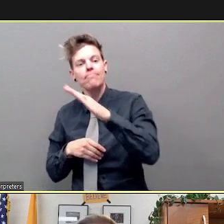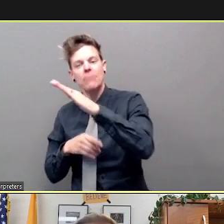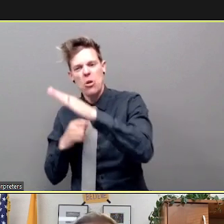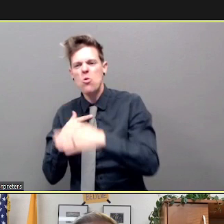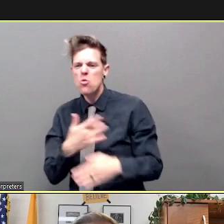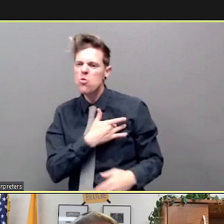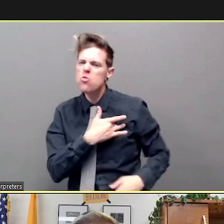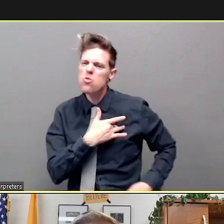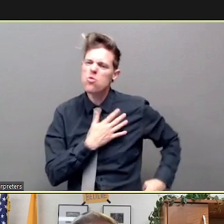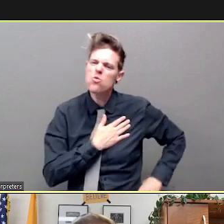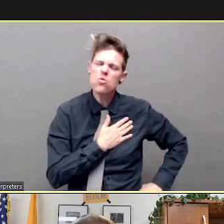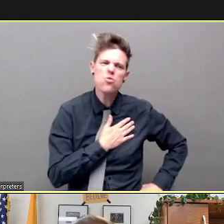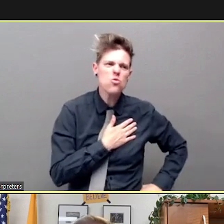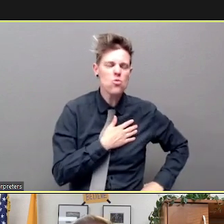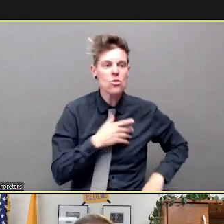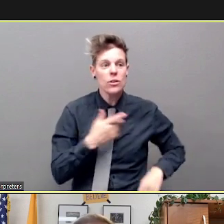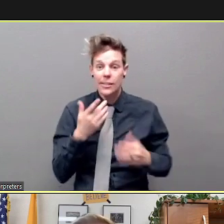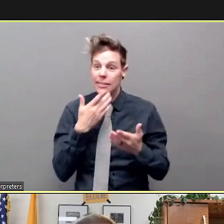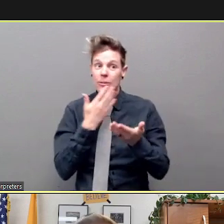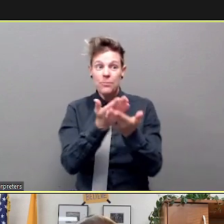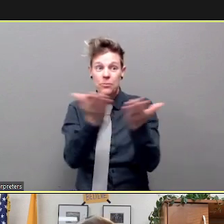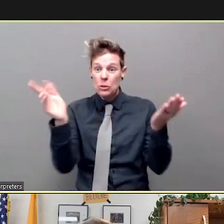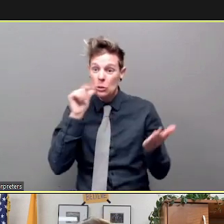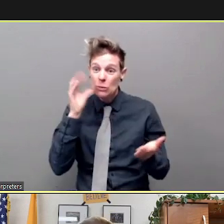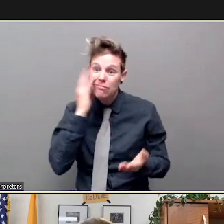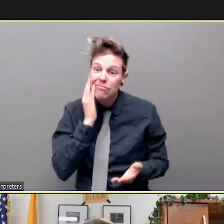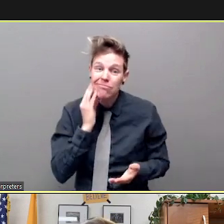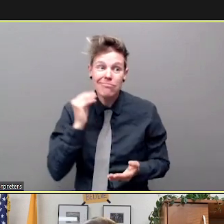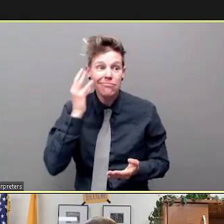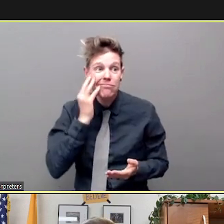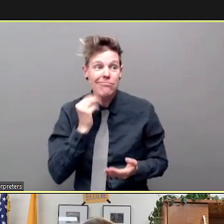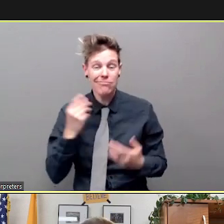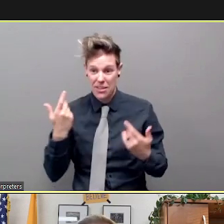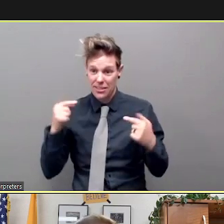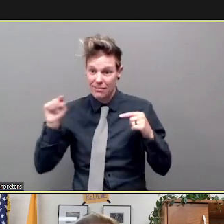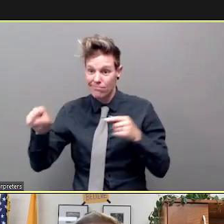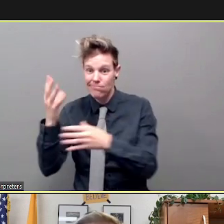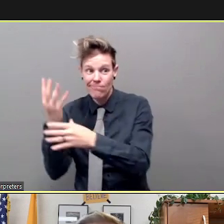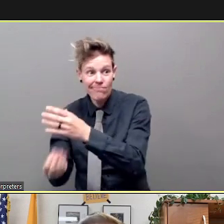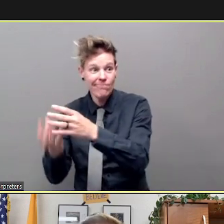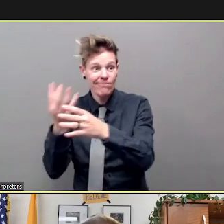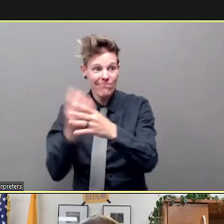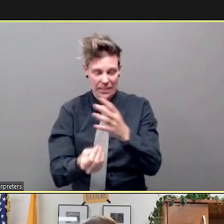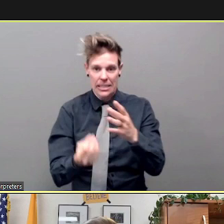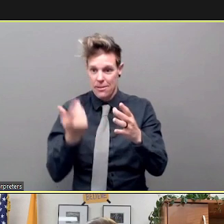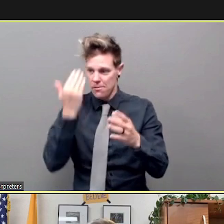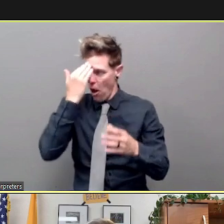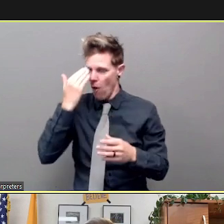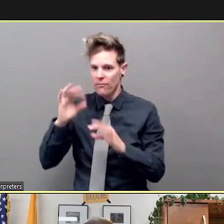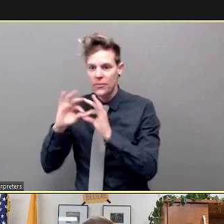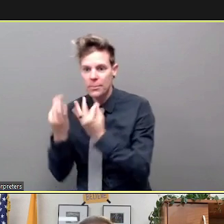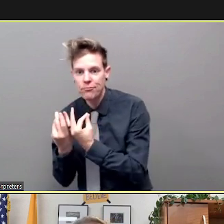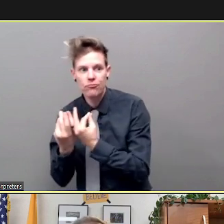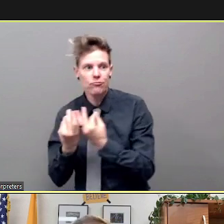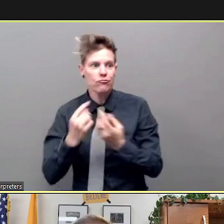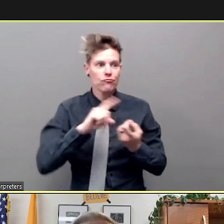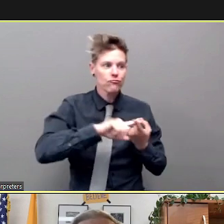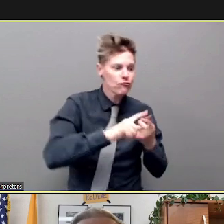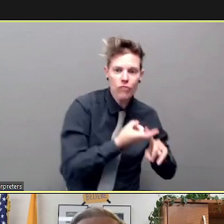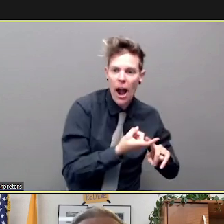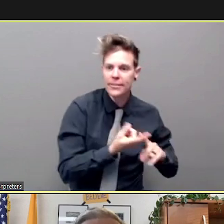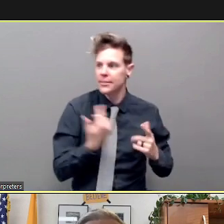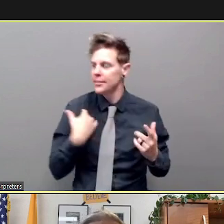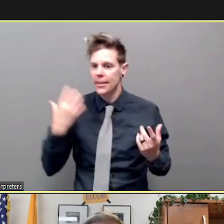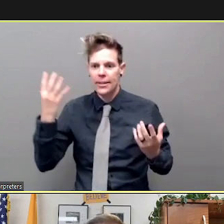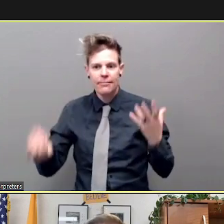someone to COVID. By now, it's almost every New Mexican knows someone or has someone in their family whose life has been